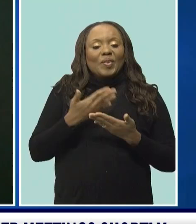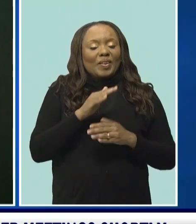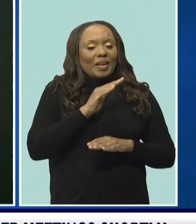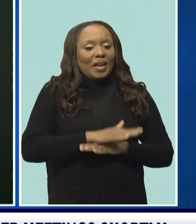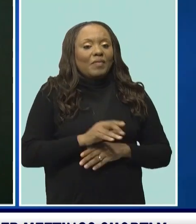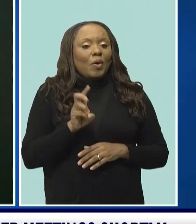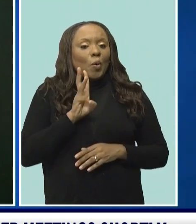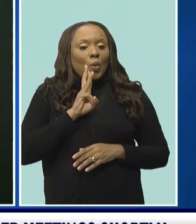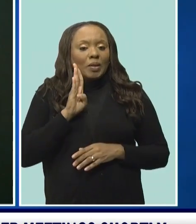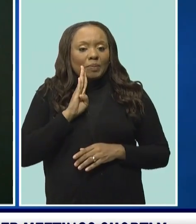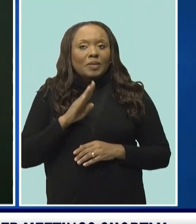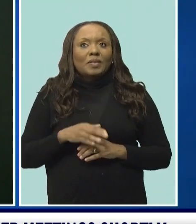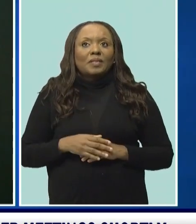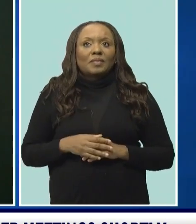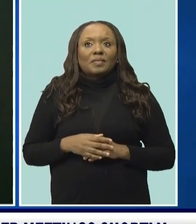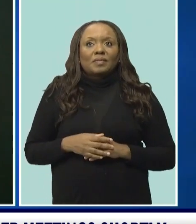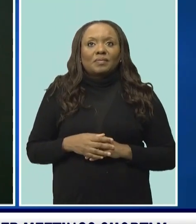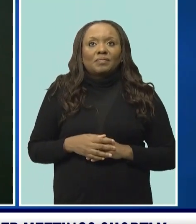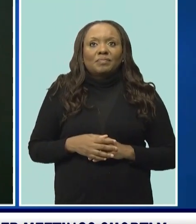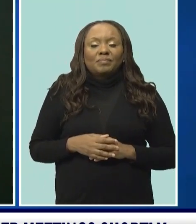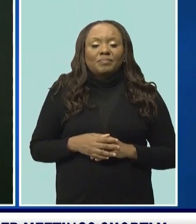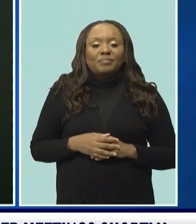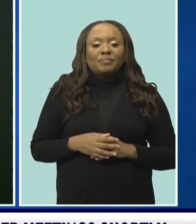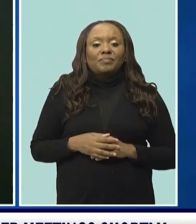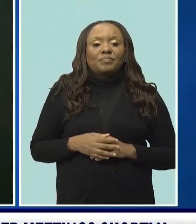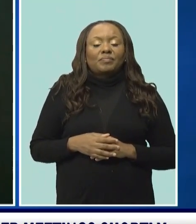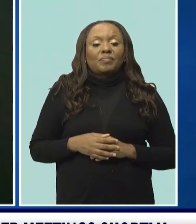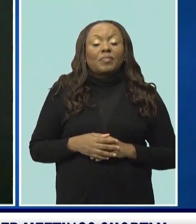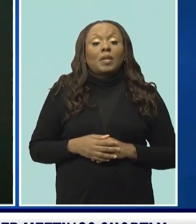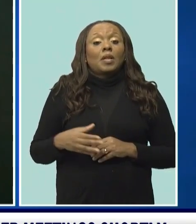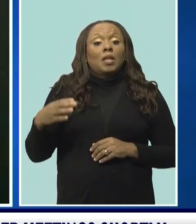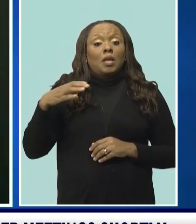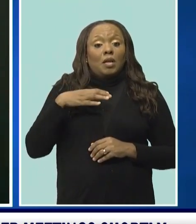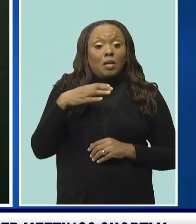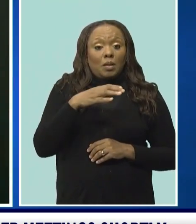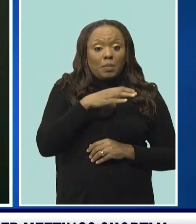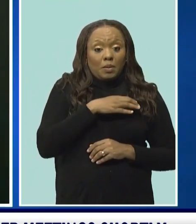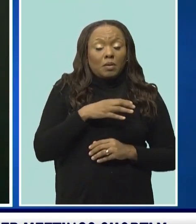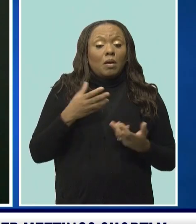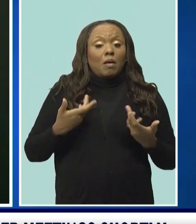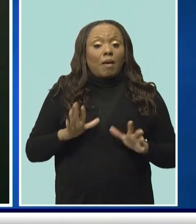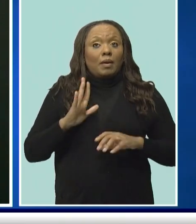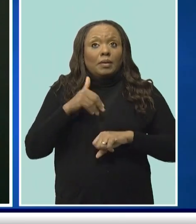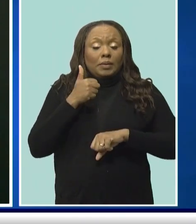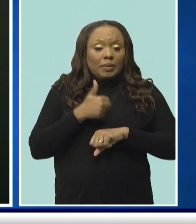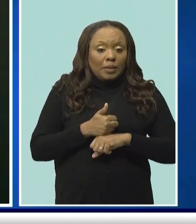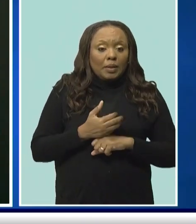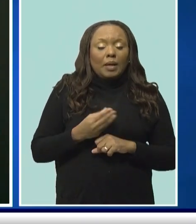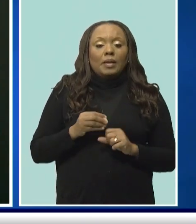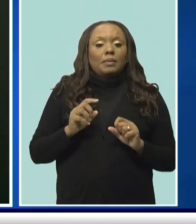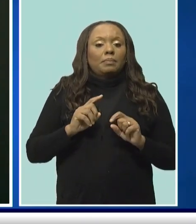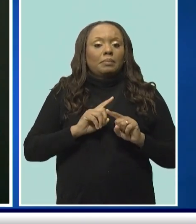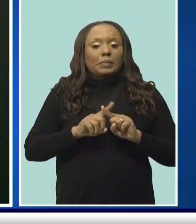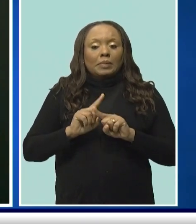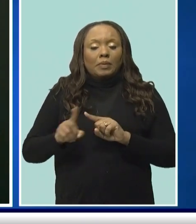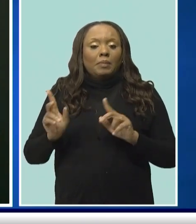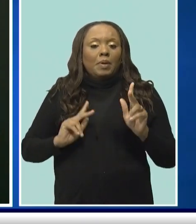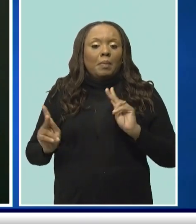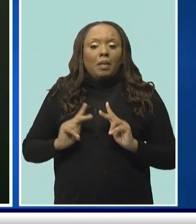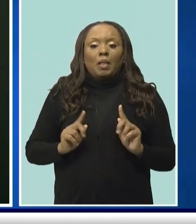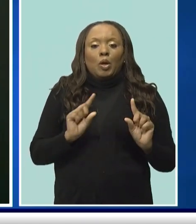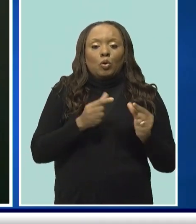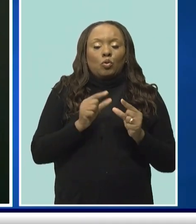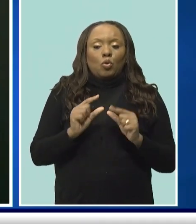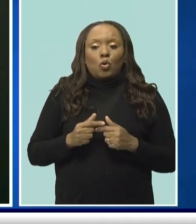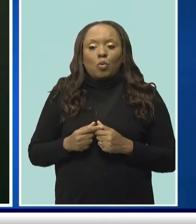you. The Commission has already started and has received several submissions already, but